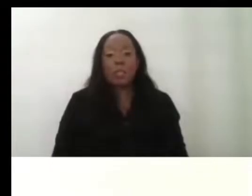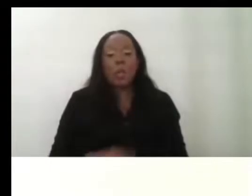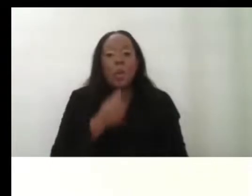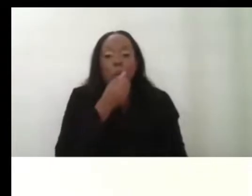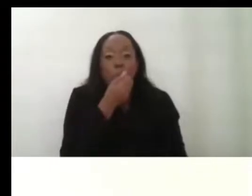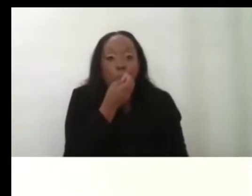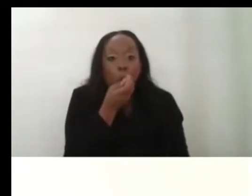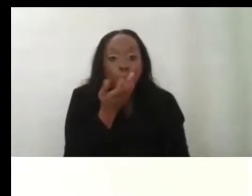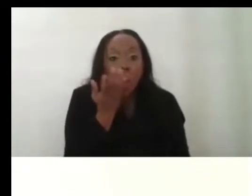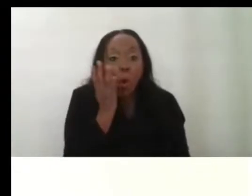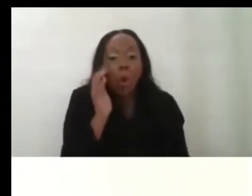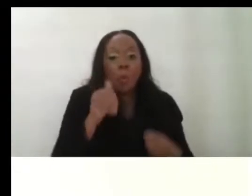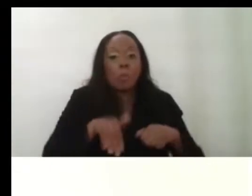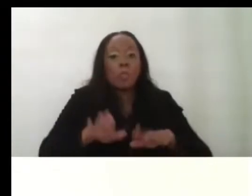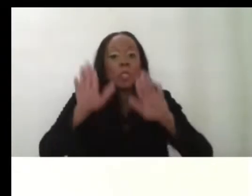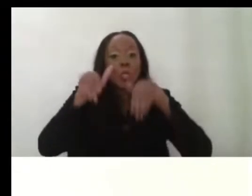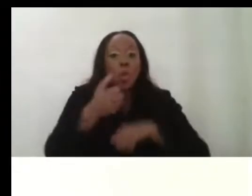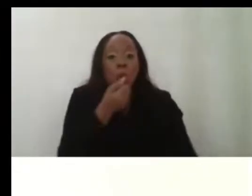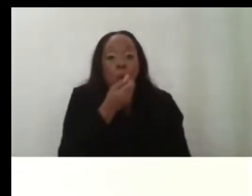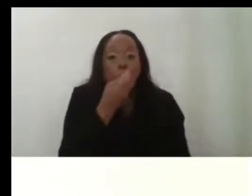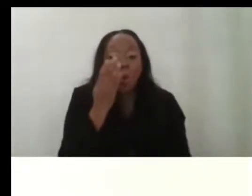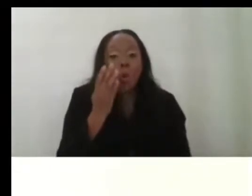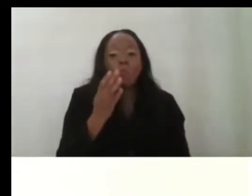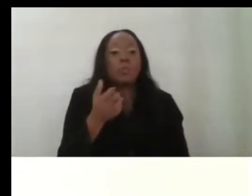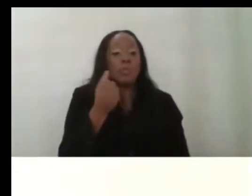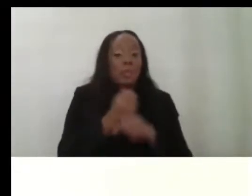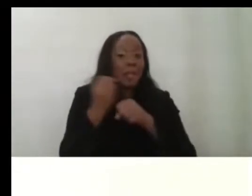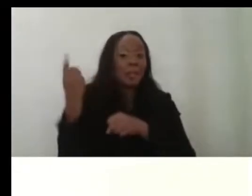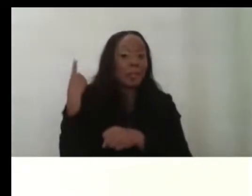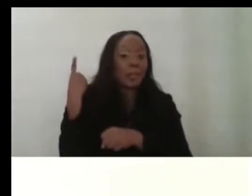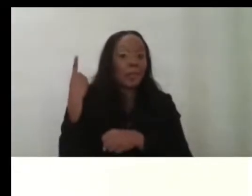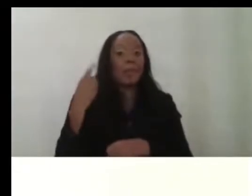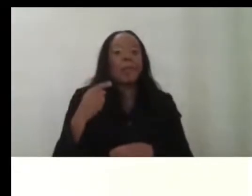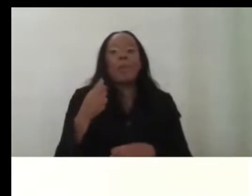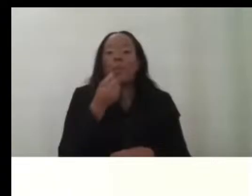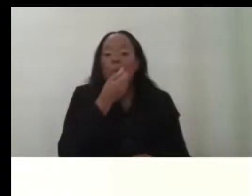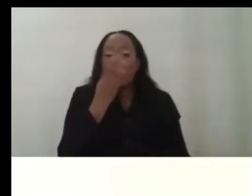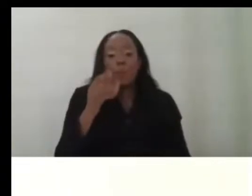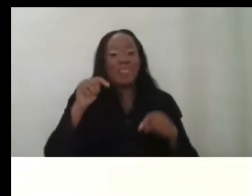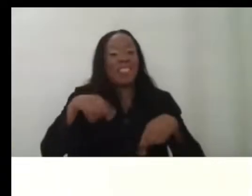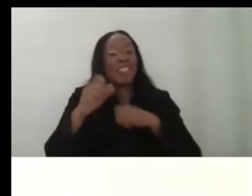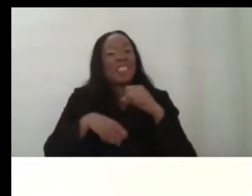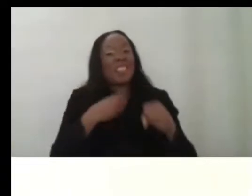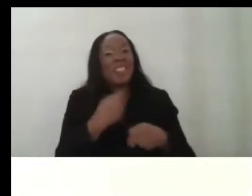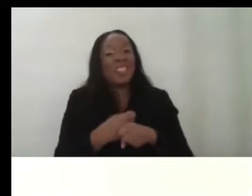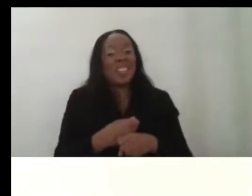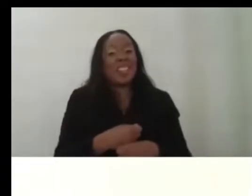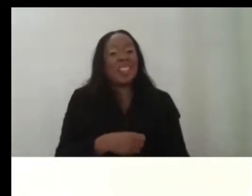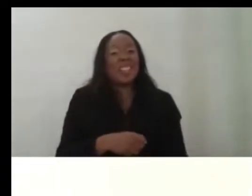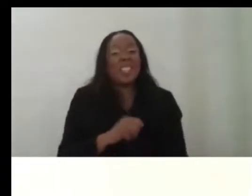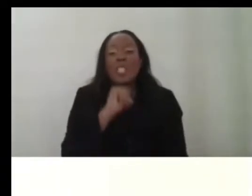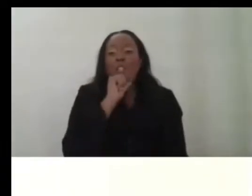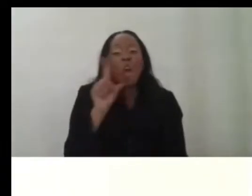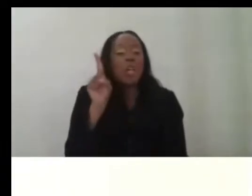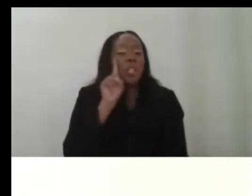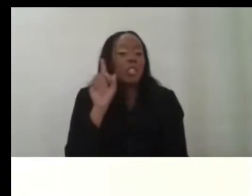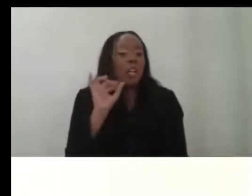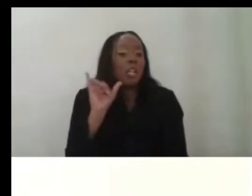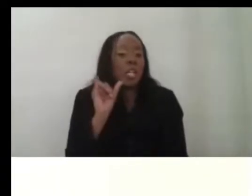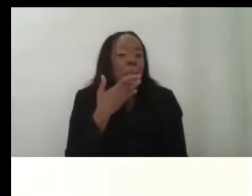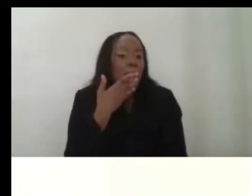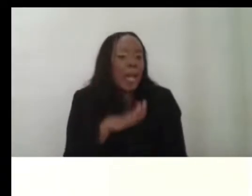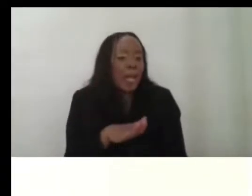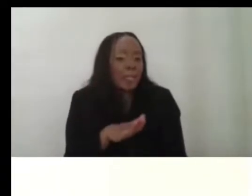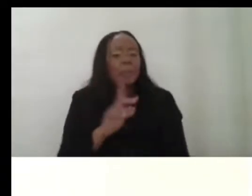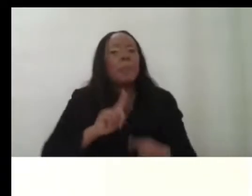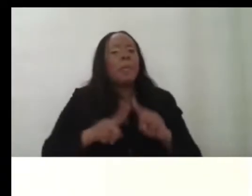surface temperatures. 2024 is warm as well. This year doesn't look so bad compared to the last 2 years, but it's still above average.